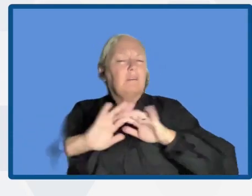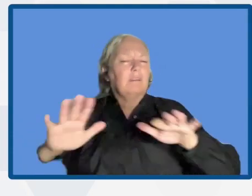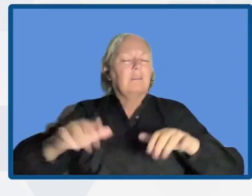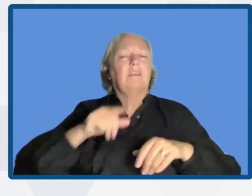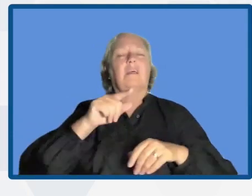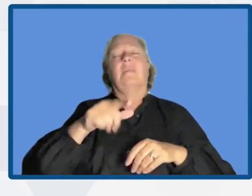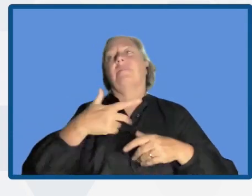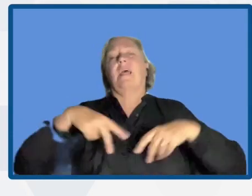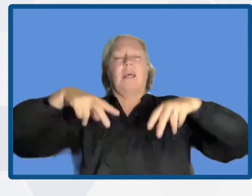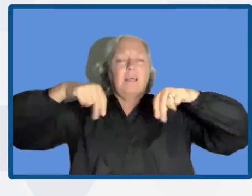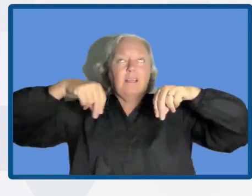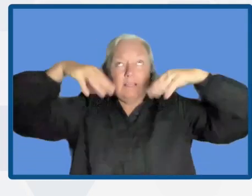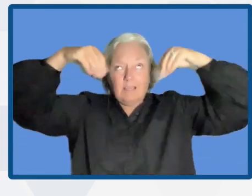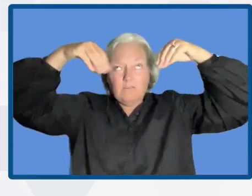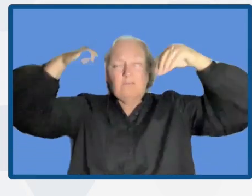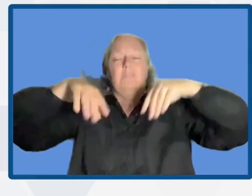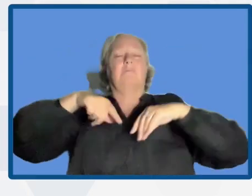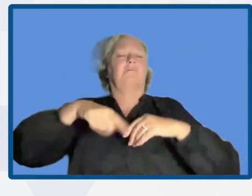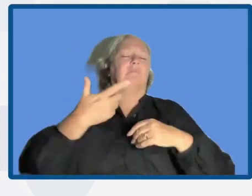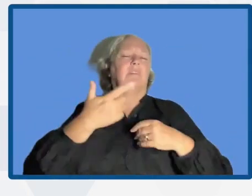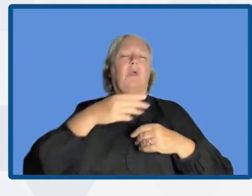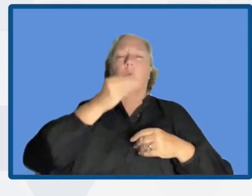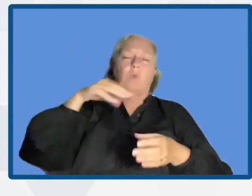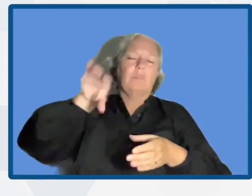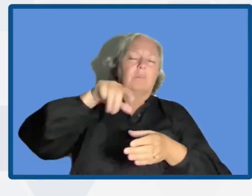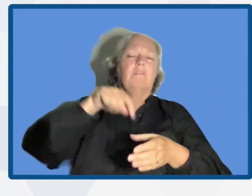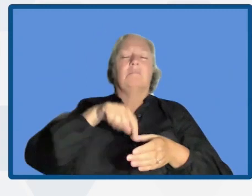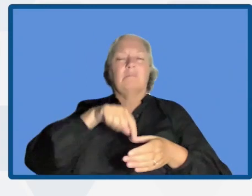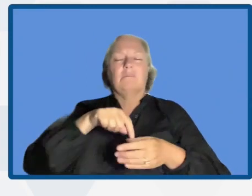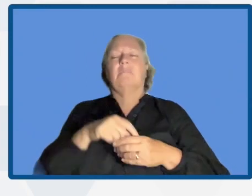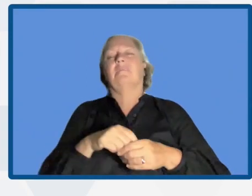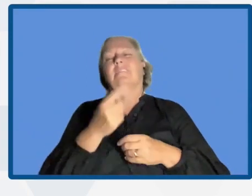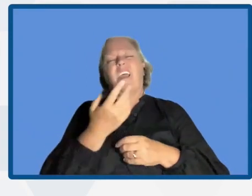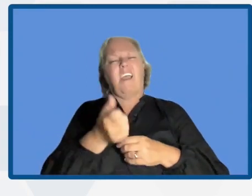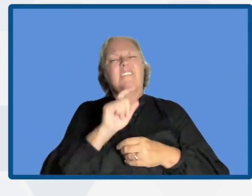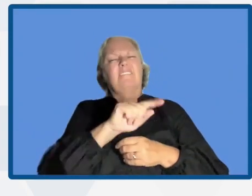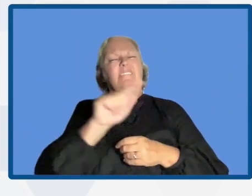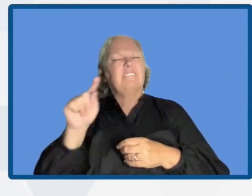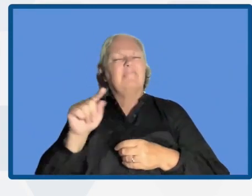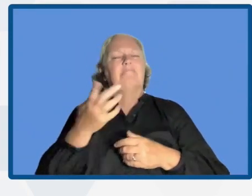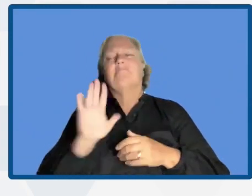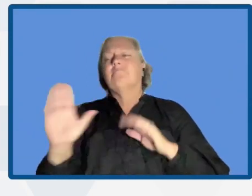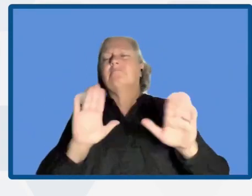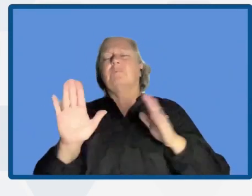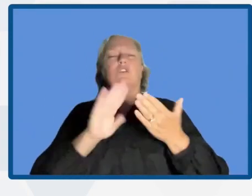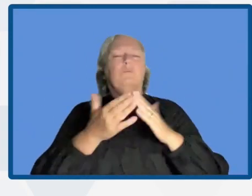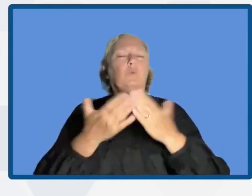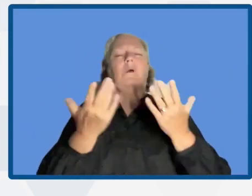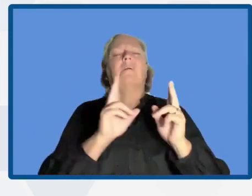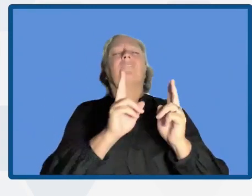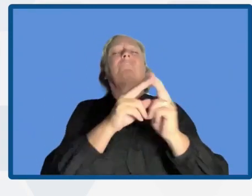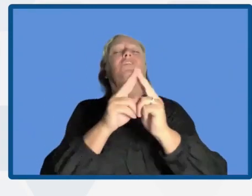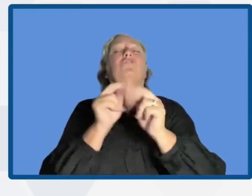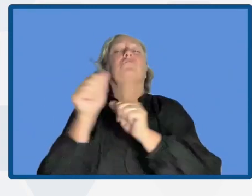internet are considered basic services for all economic types of activities in the different communities, in the different villages. So we need